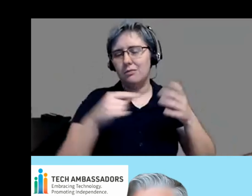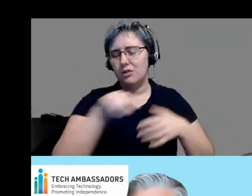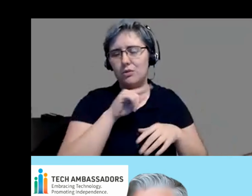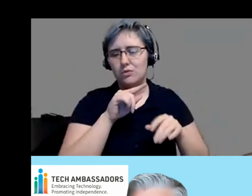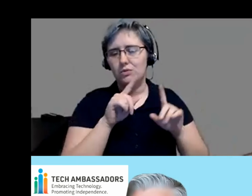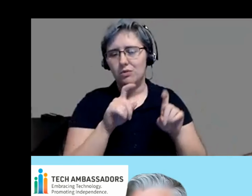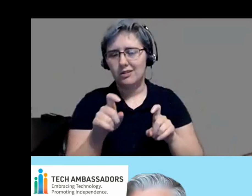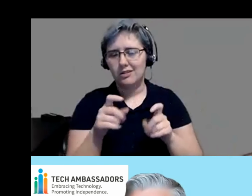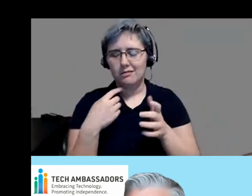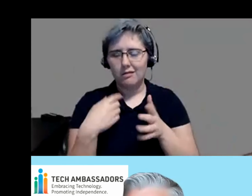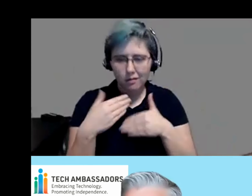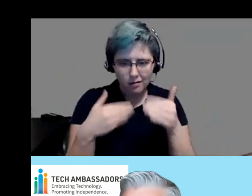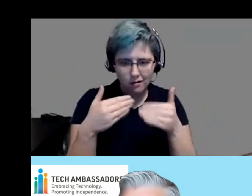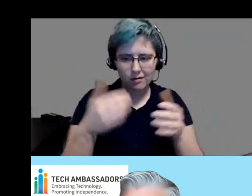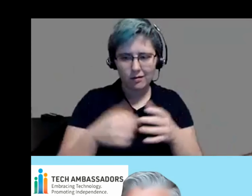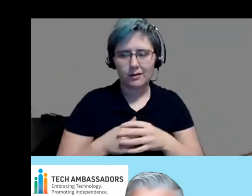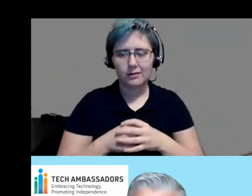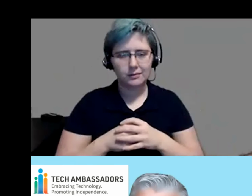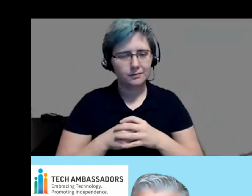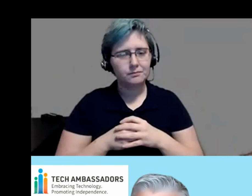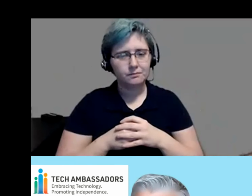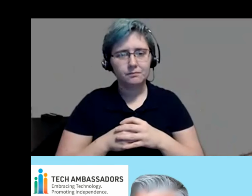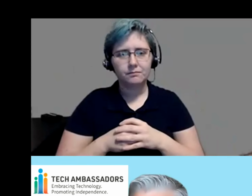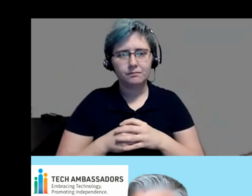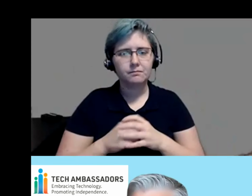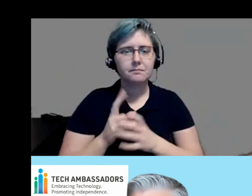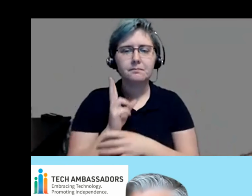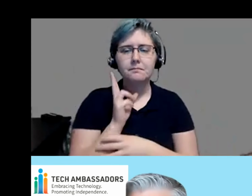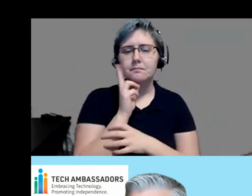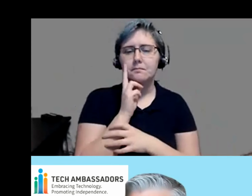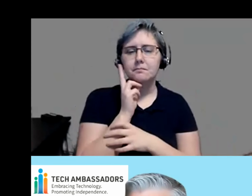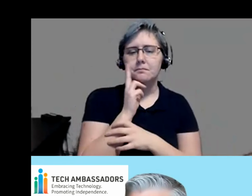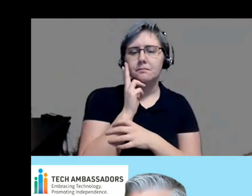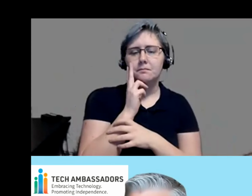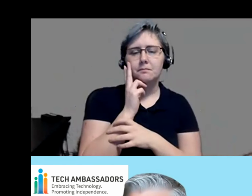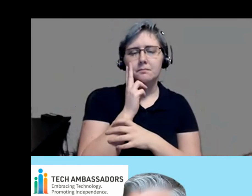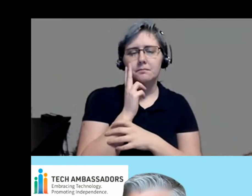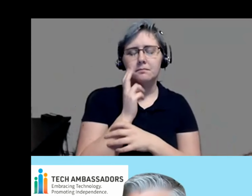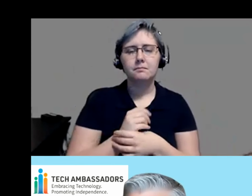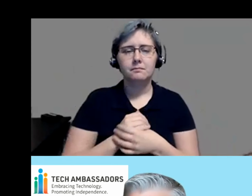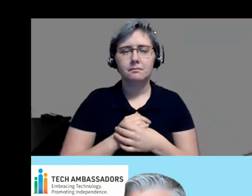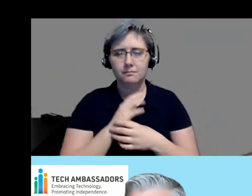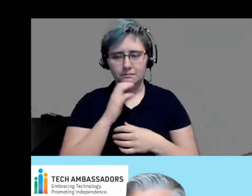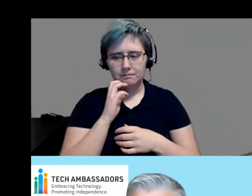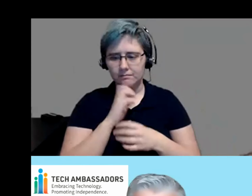we go too. So let's see.